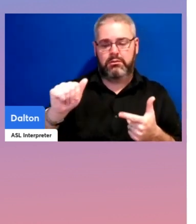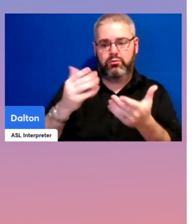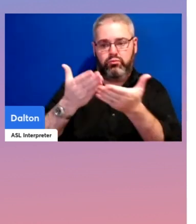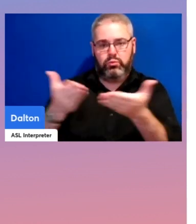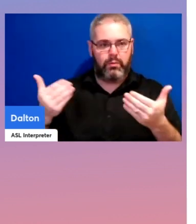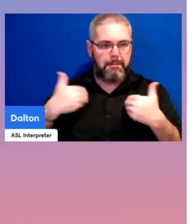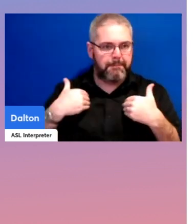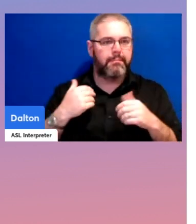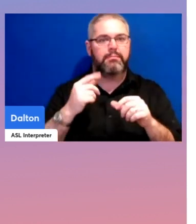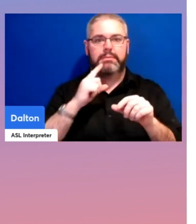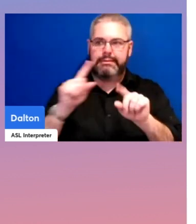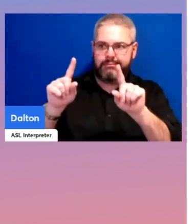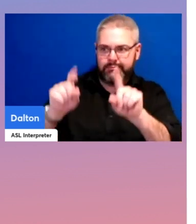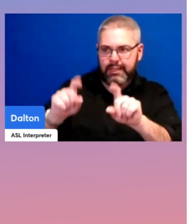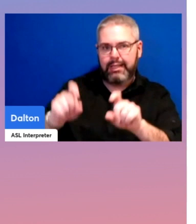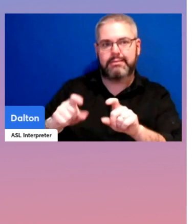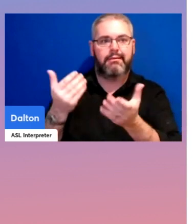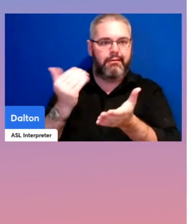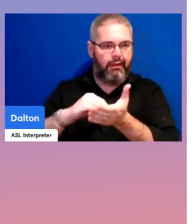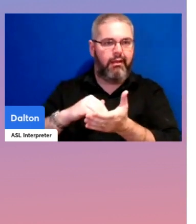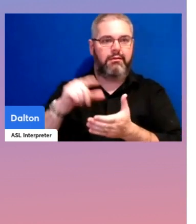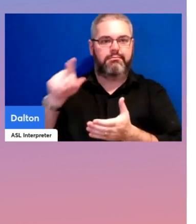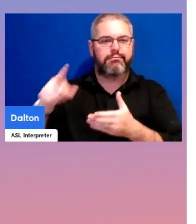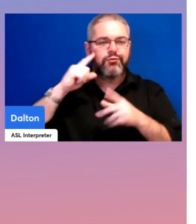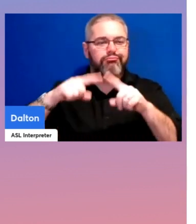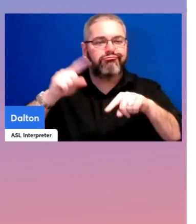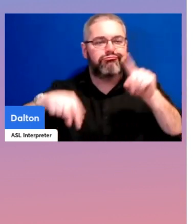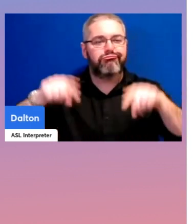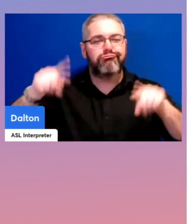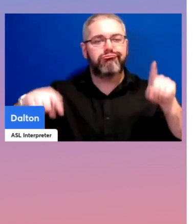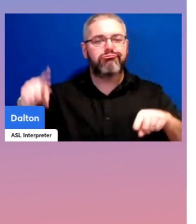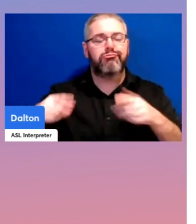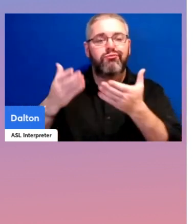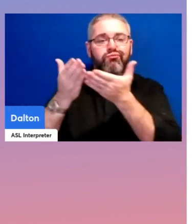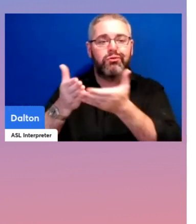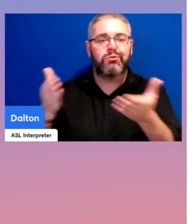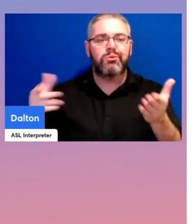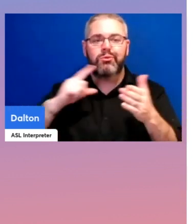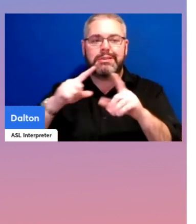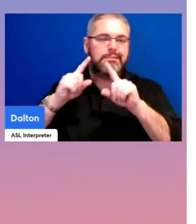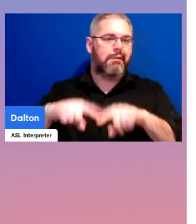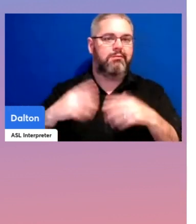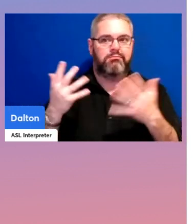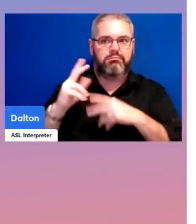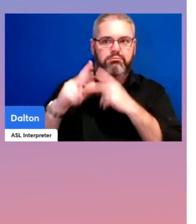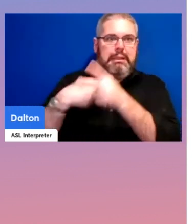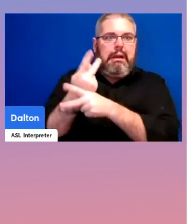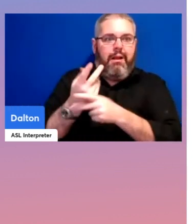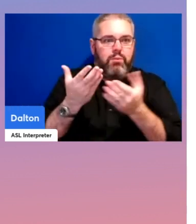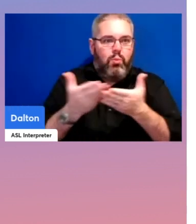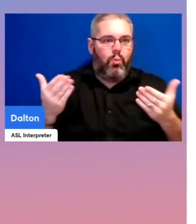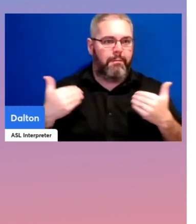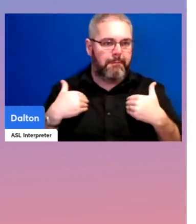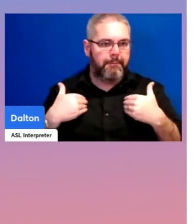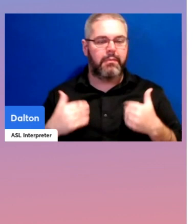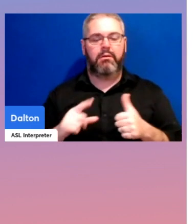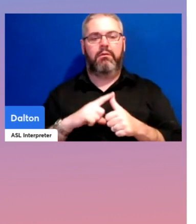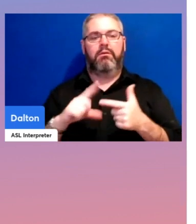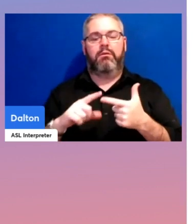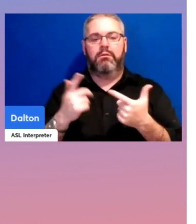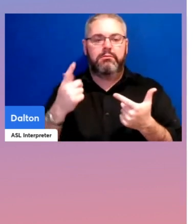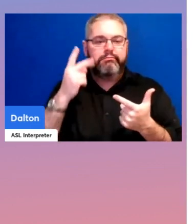these our various resources. This depends a little bit on what kind of resources you have and what you want to